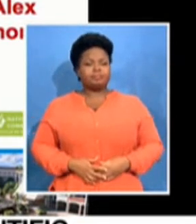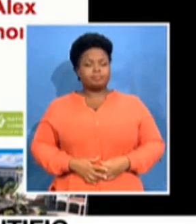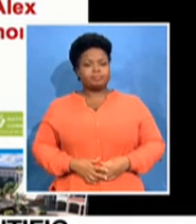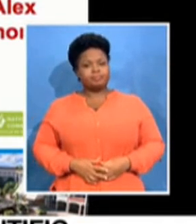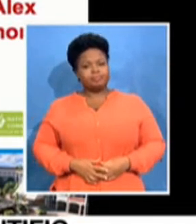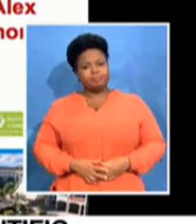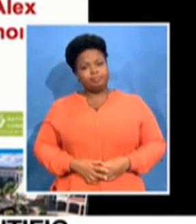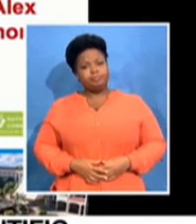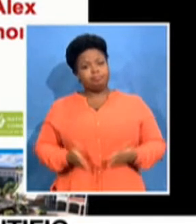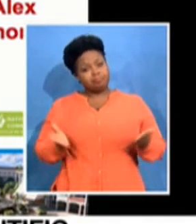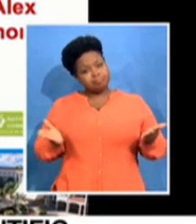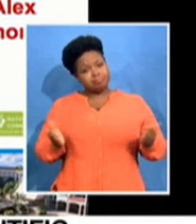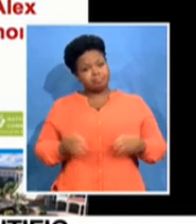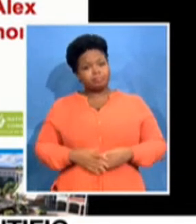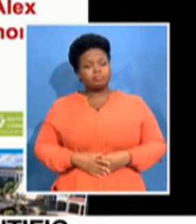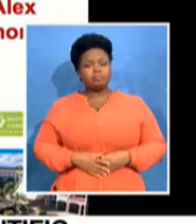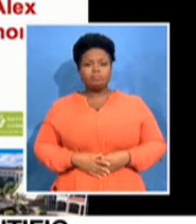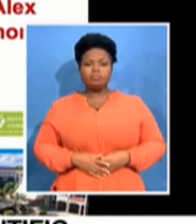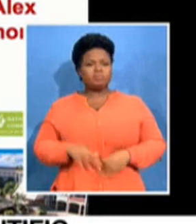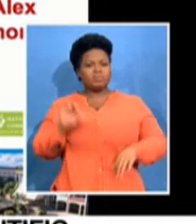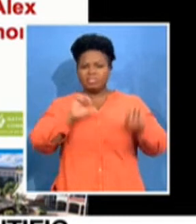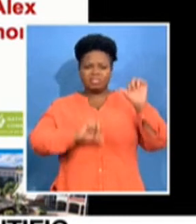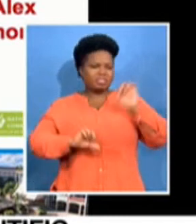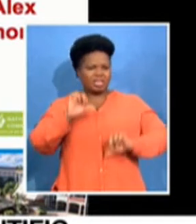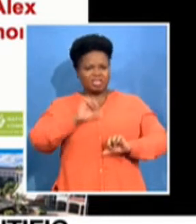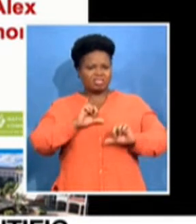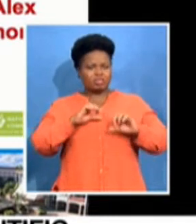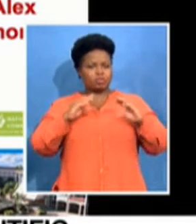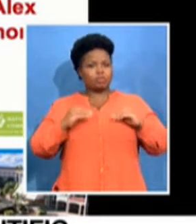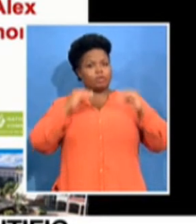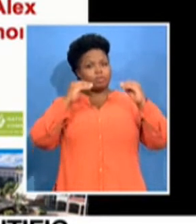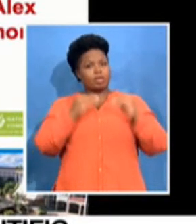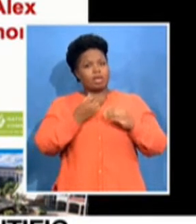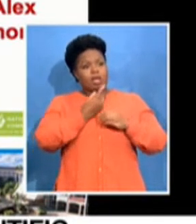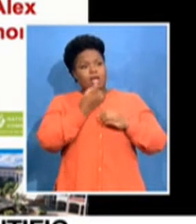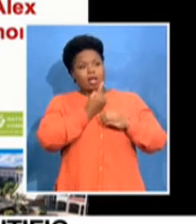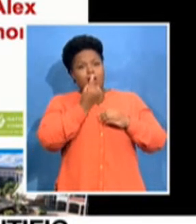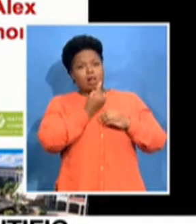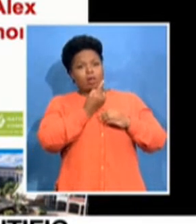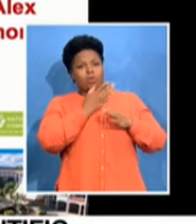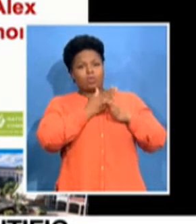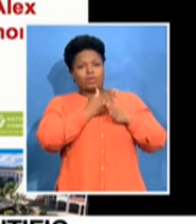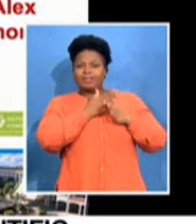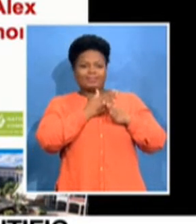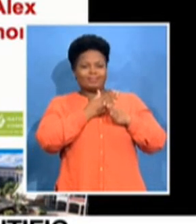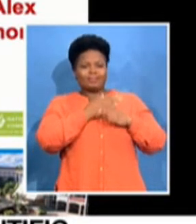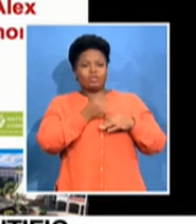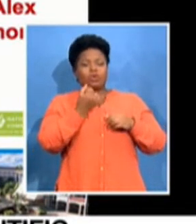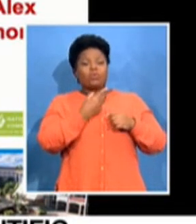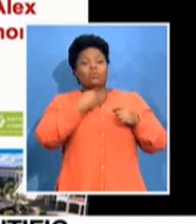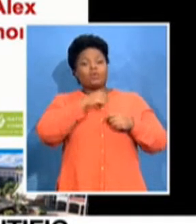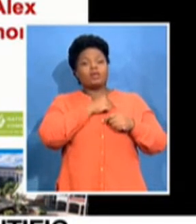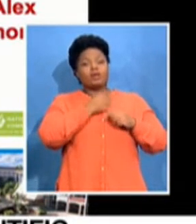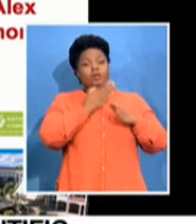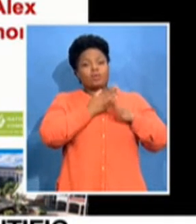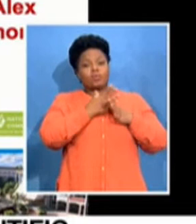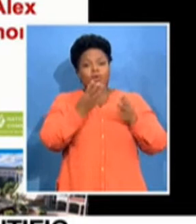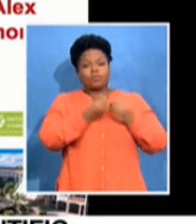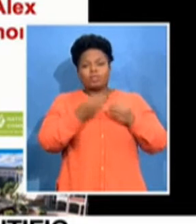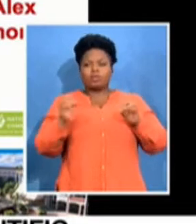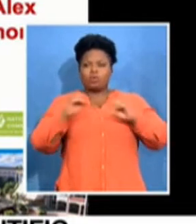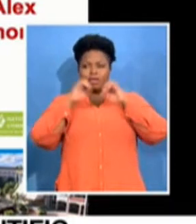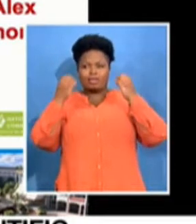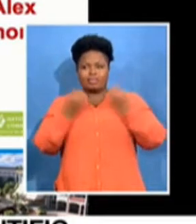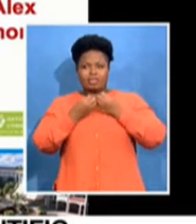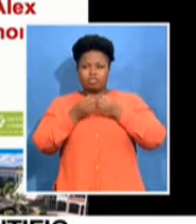happen alone. So what we did is to work with a large number of organizations. And today we have the great